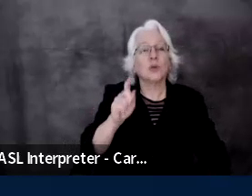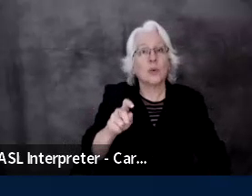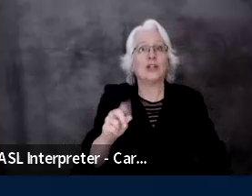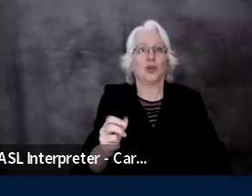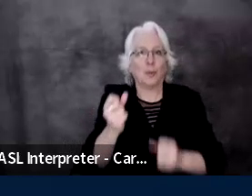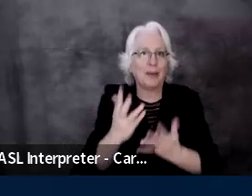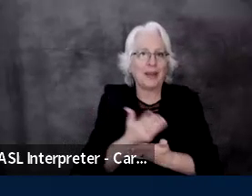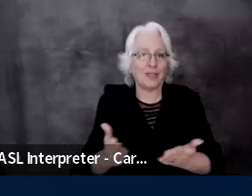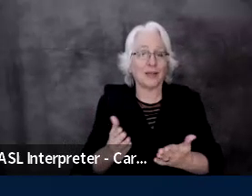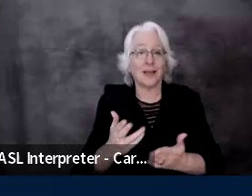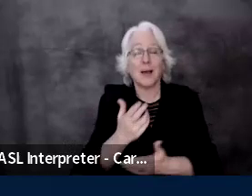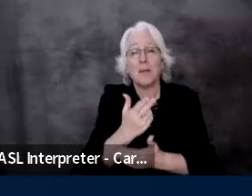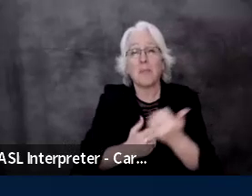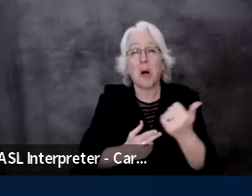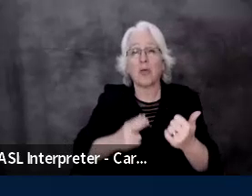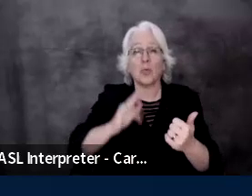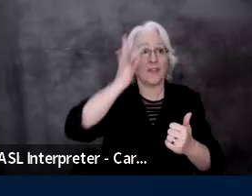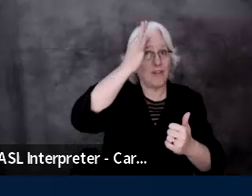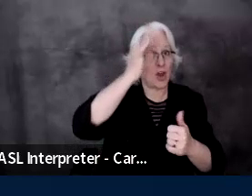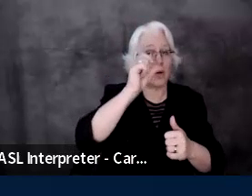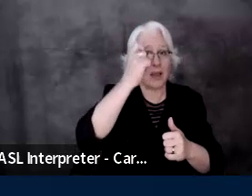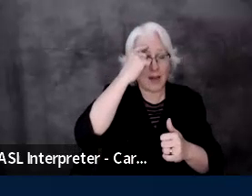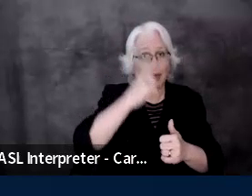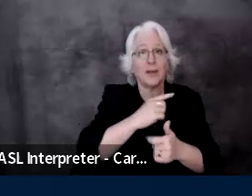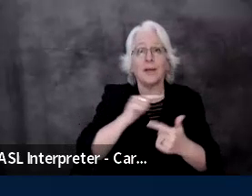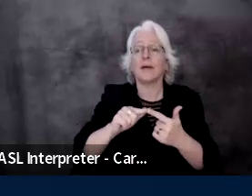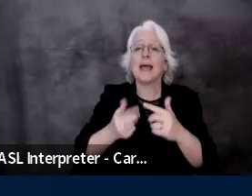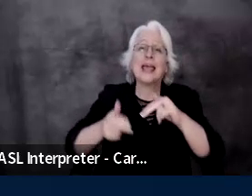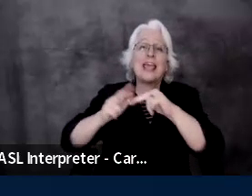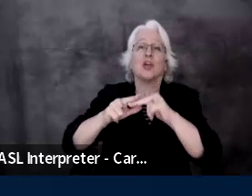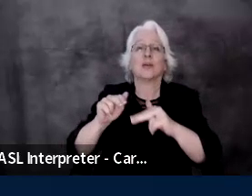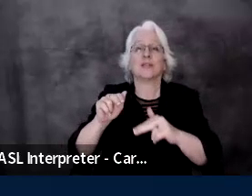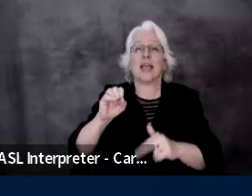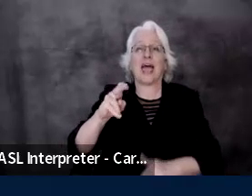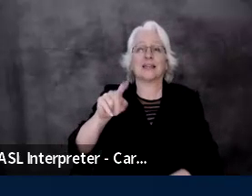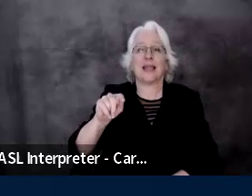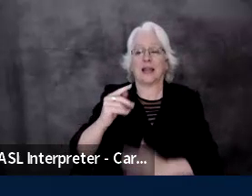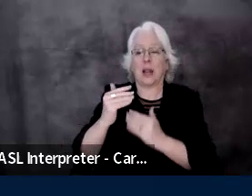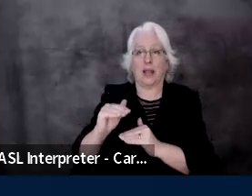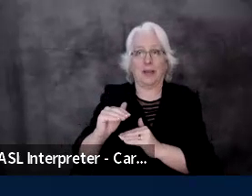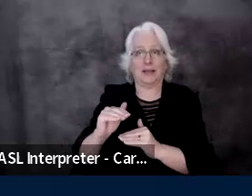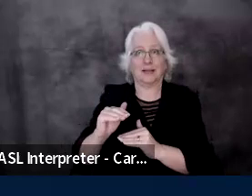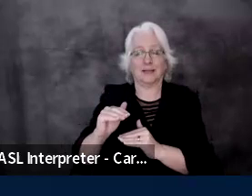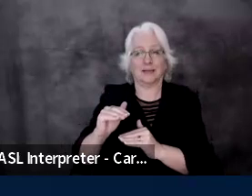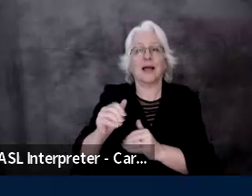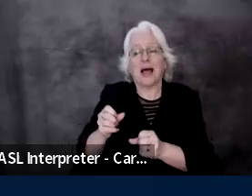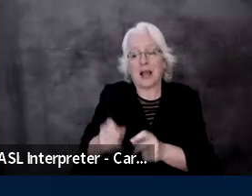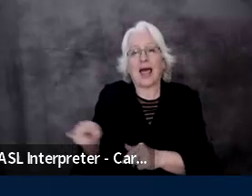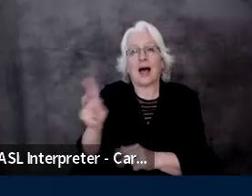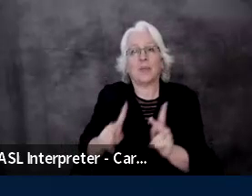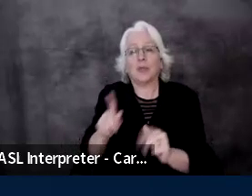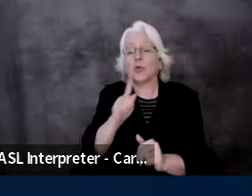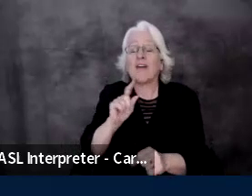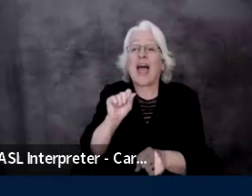both with the federal government and increasing asset limits and letting people actually have competitive integrated